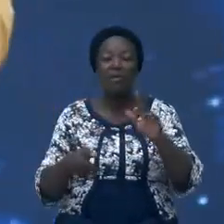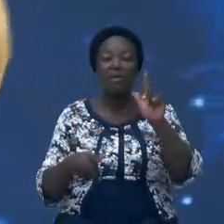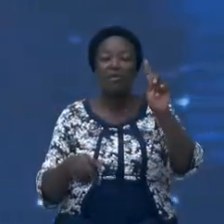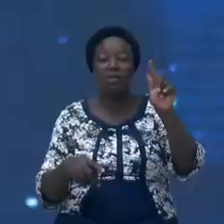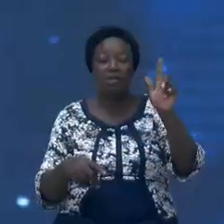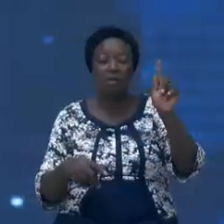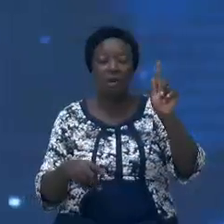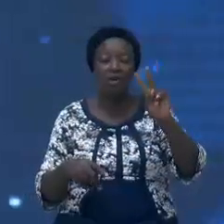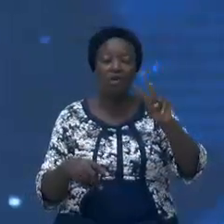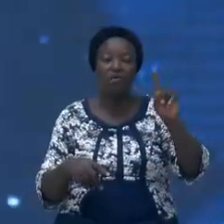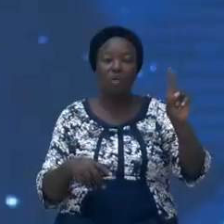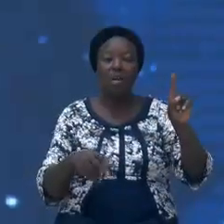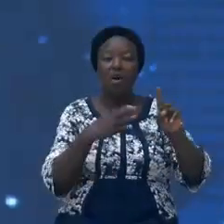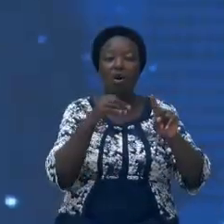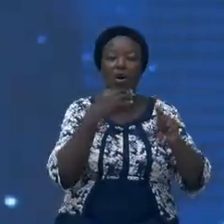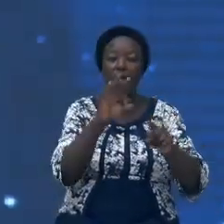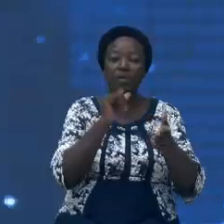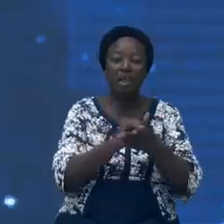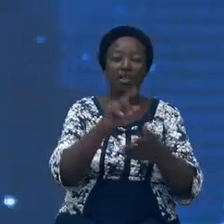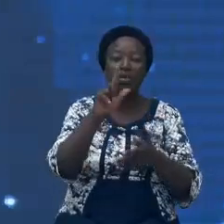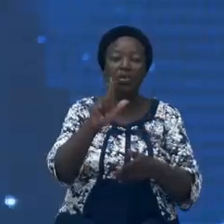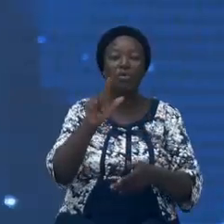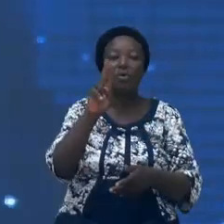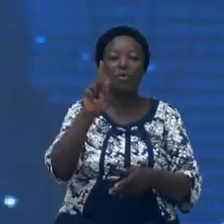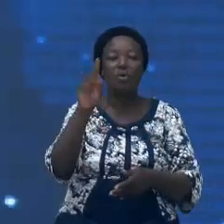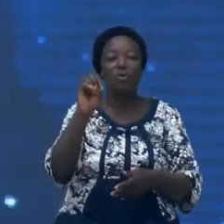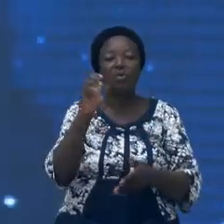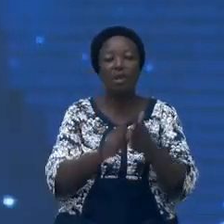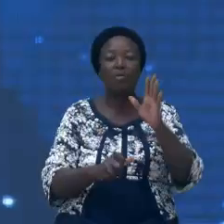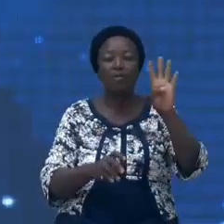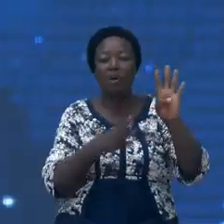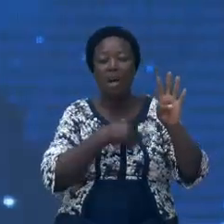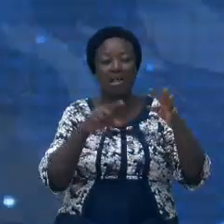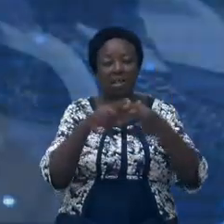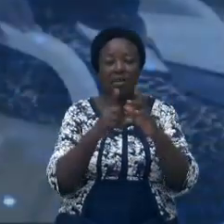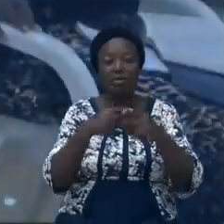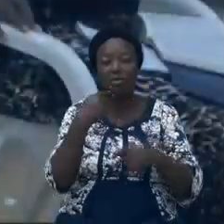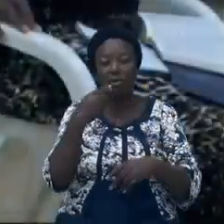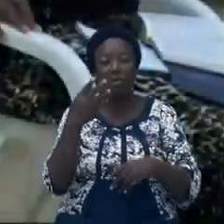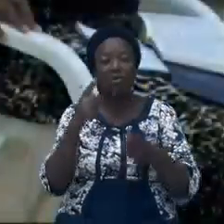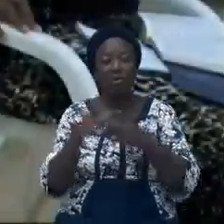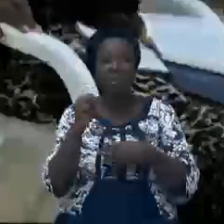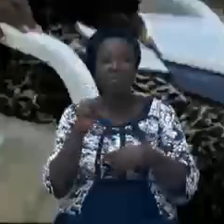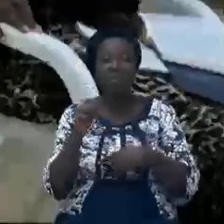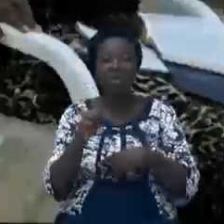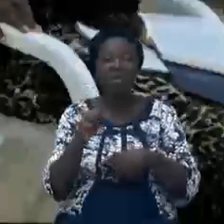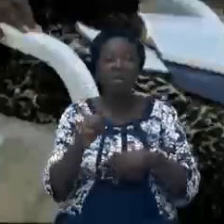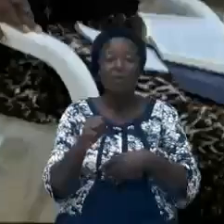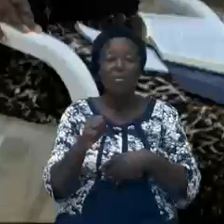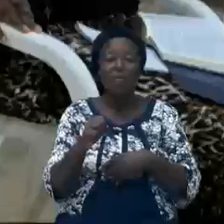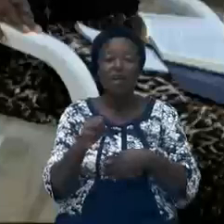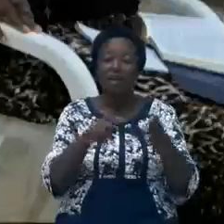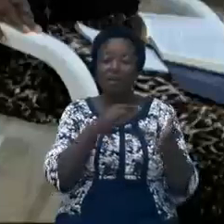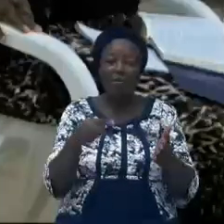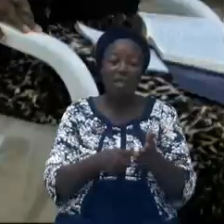same. Look at verse 21 here. In verse 21 of that Luke chapter 4, and he began to